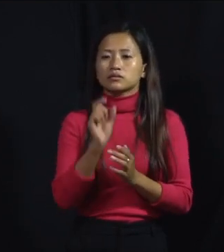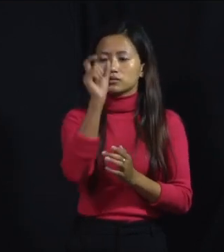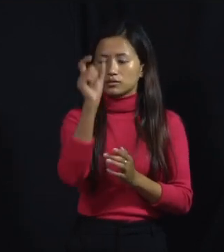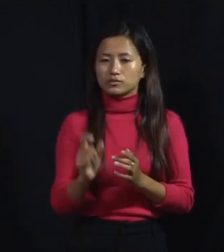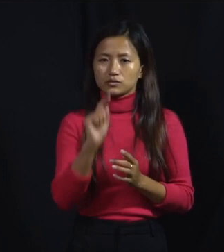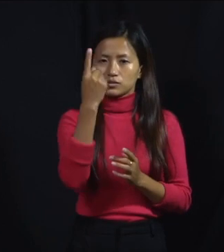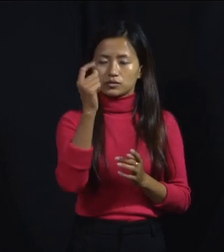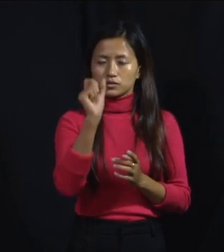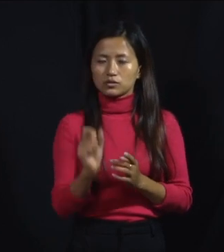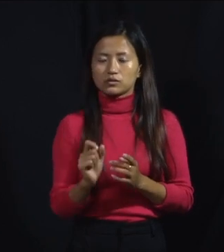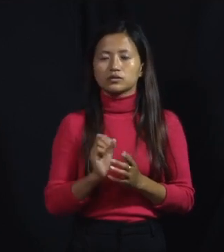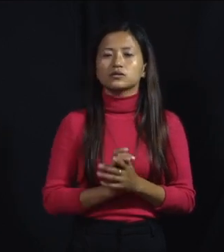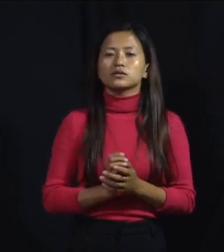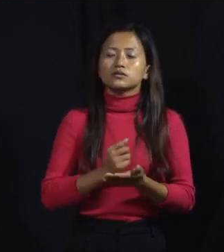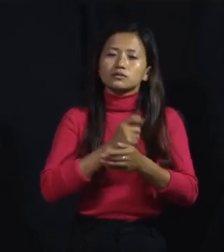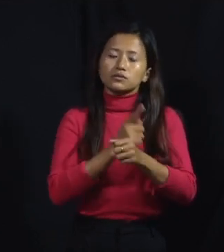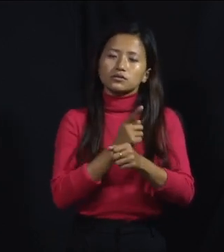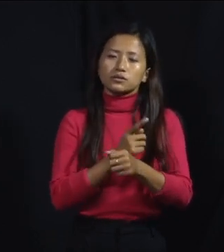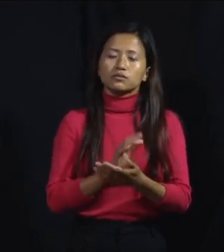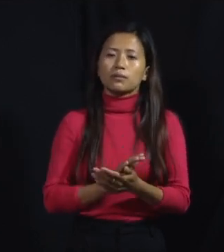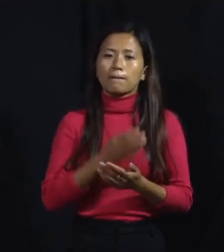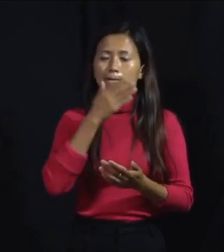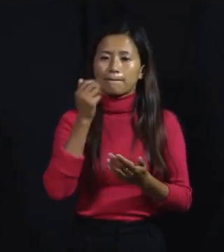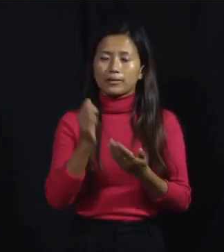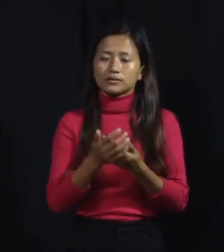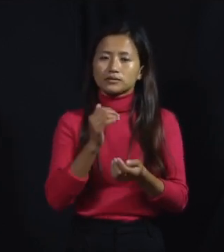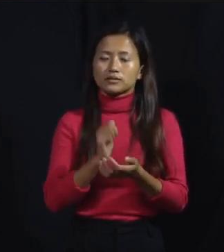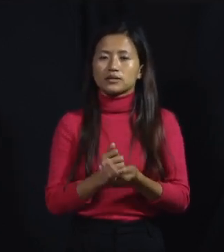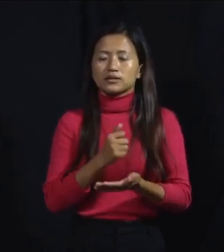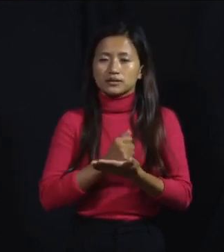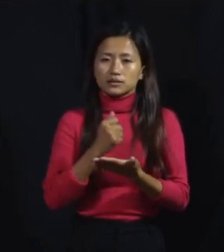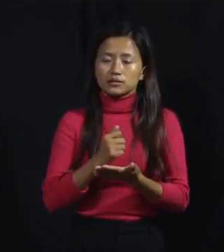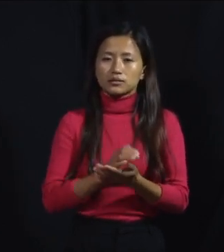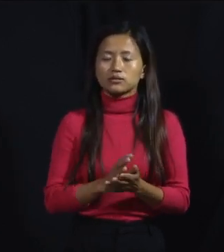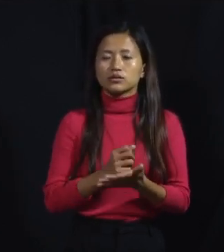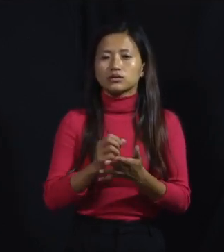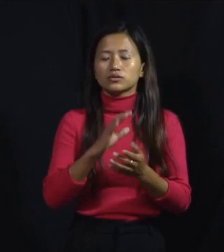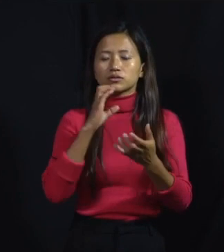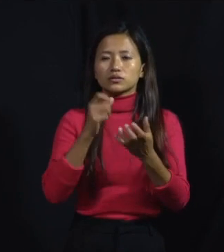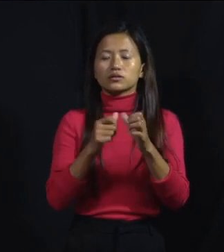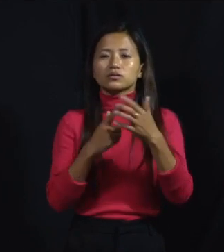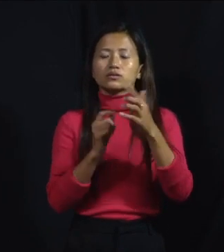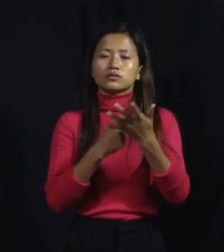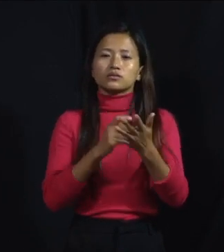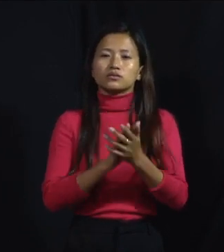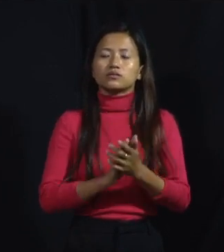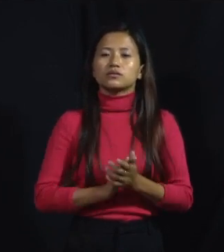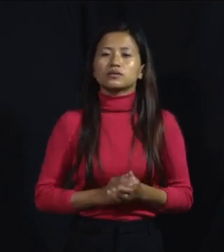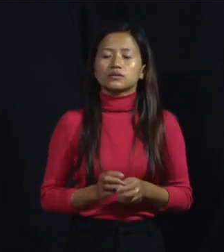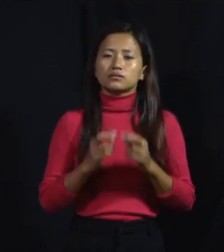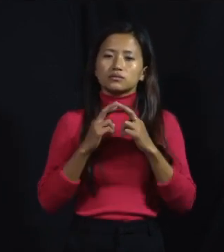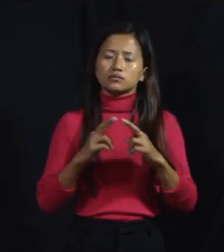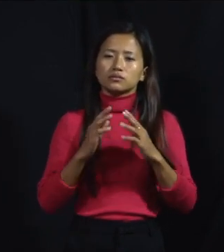differences, the teachers must try to cater to the needs of the students, isn't that? So some students might be